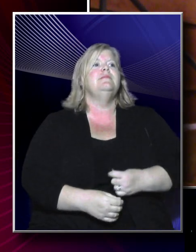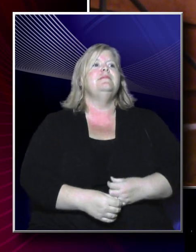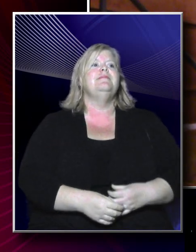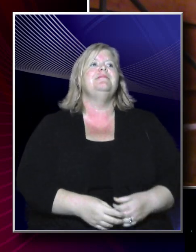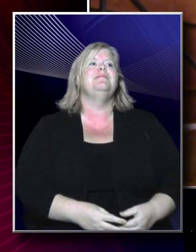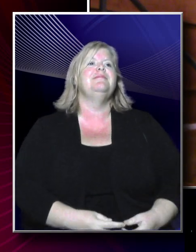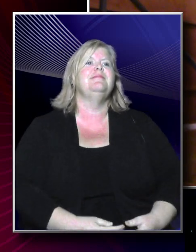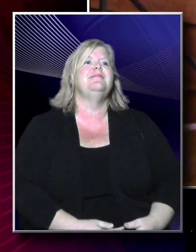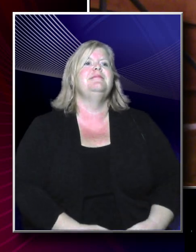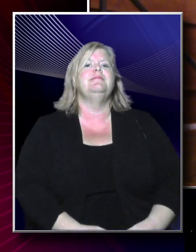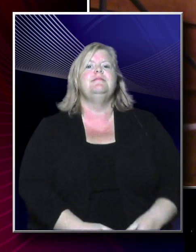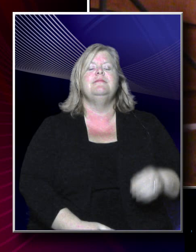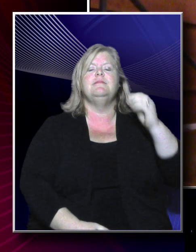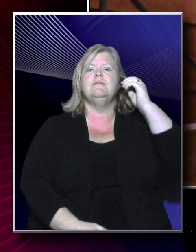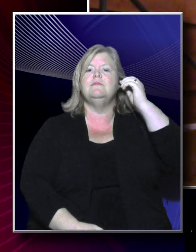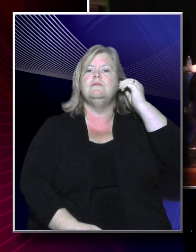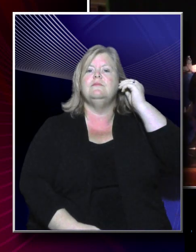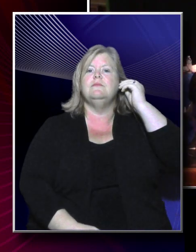Thanks.